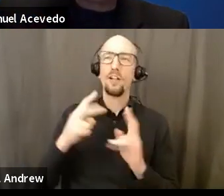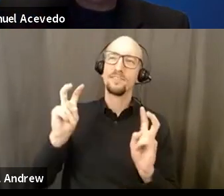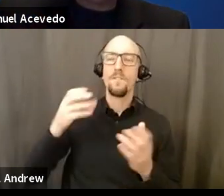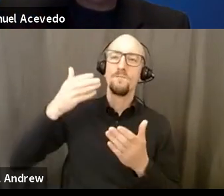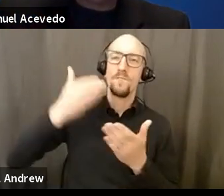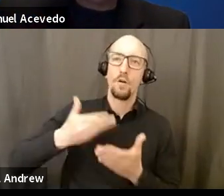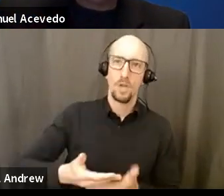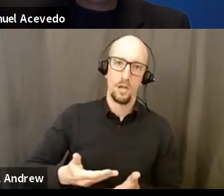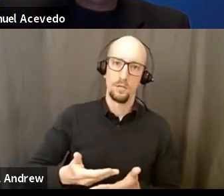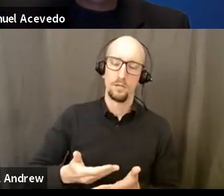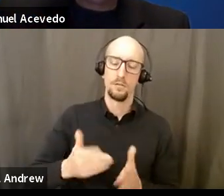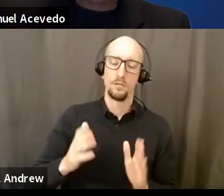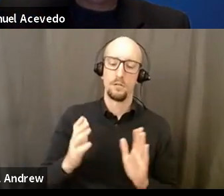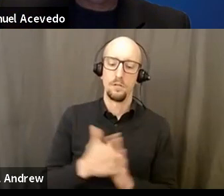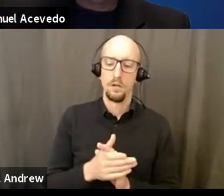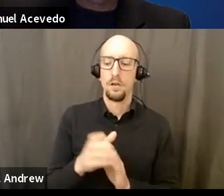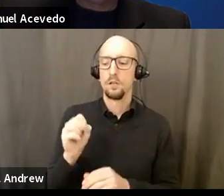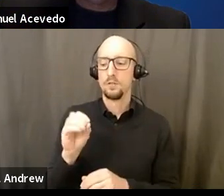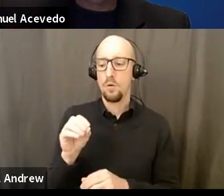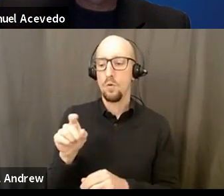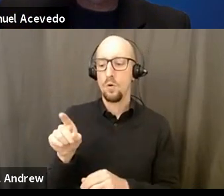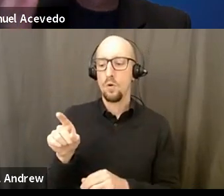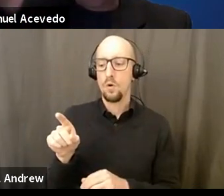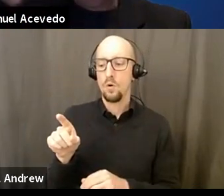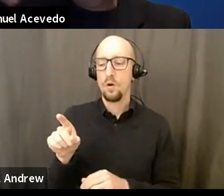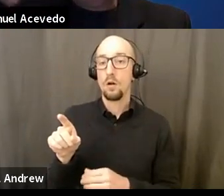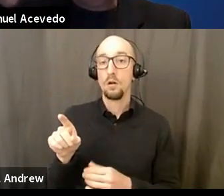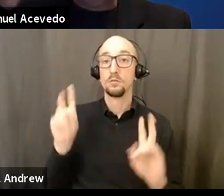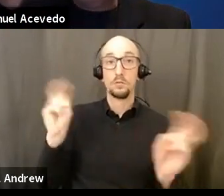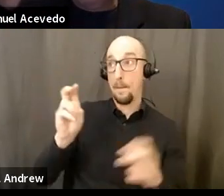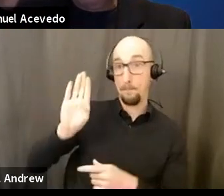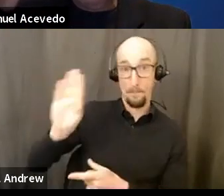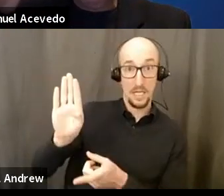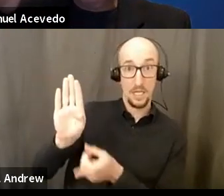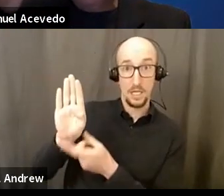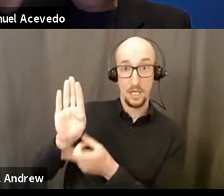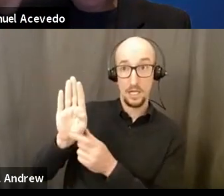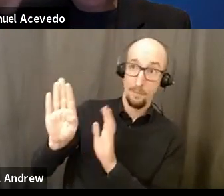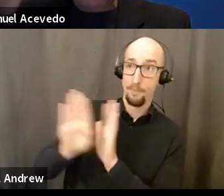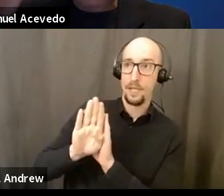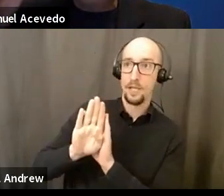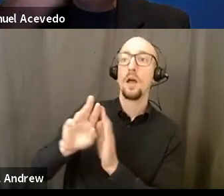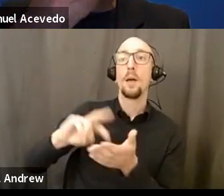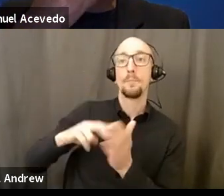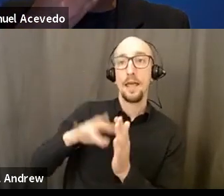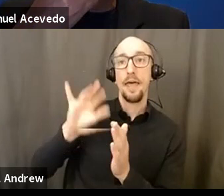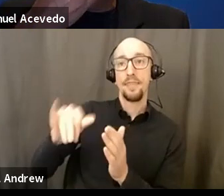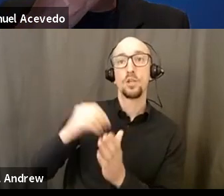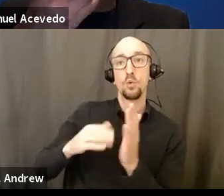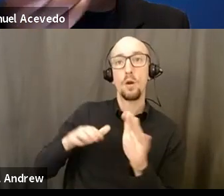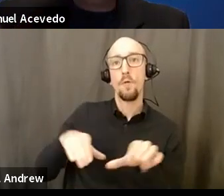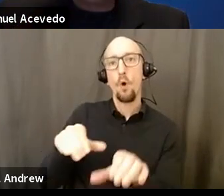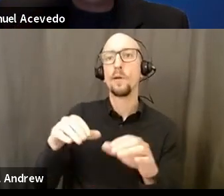not, so the grades so a B didn't necessarily mean that a student was performing at grade level